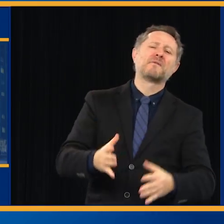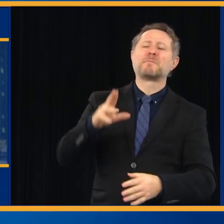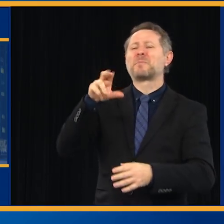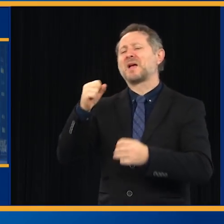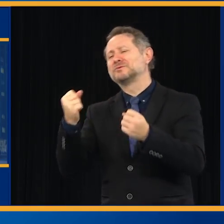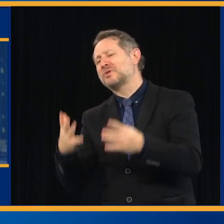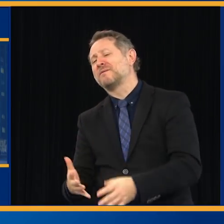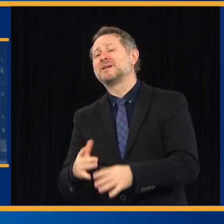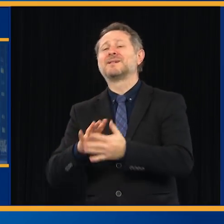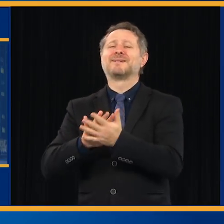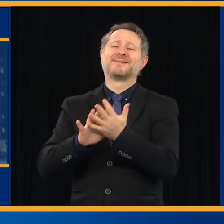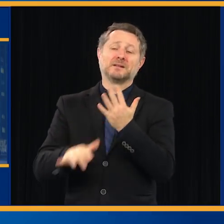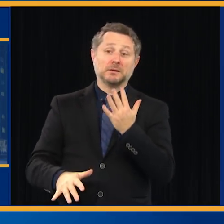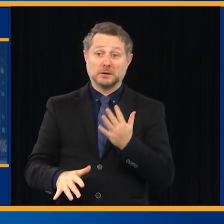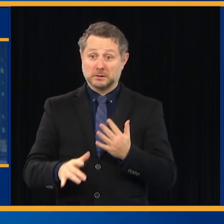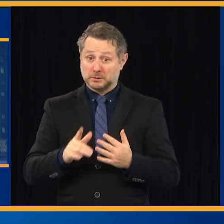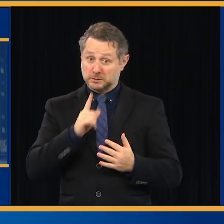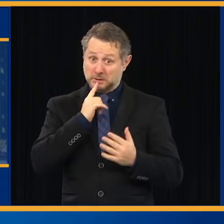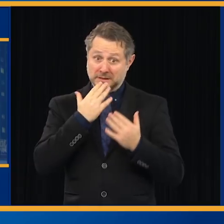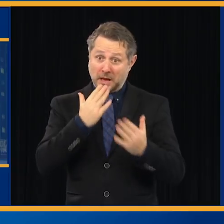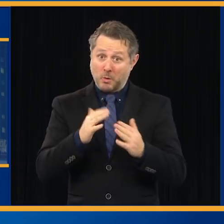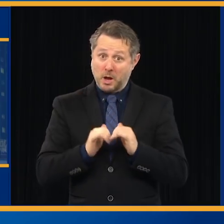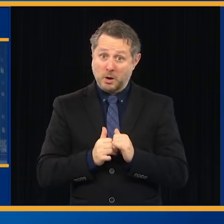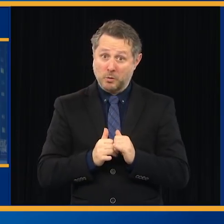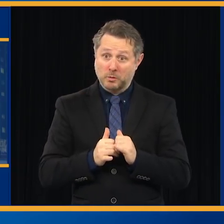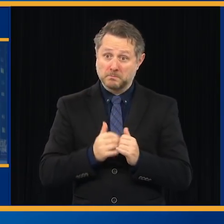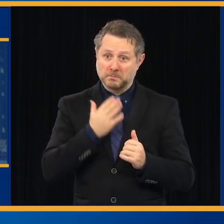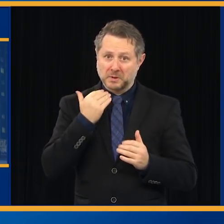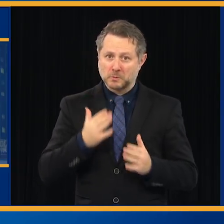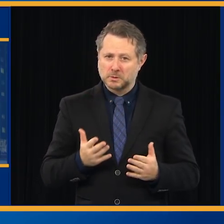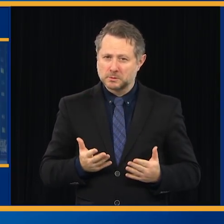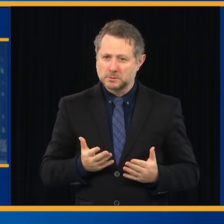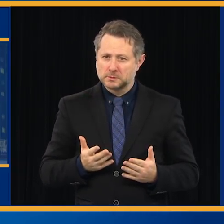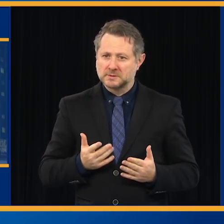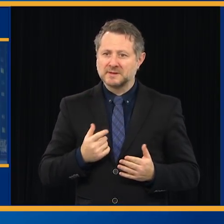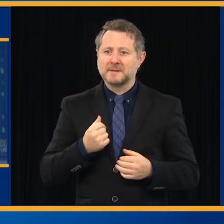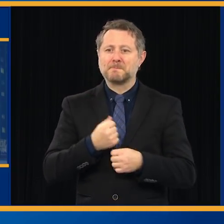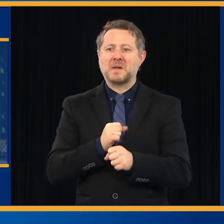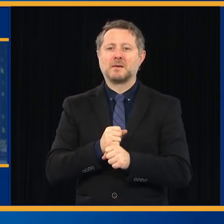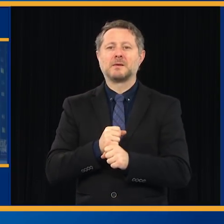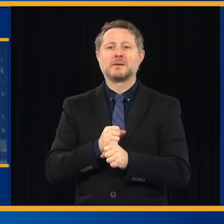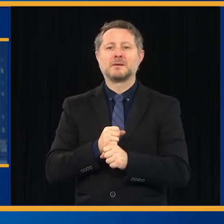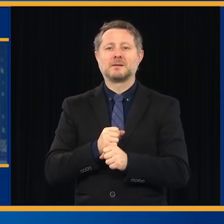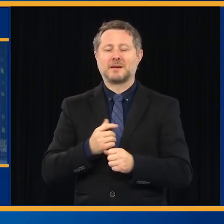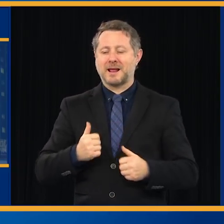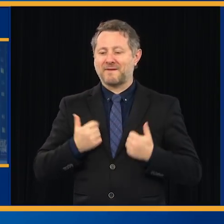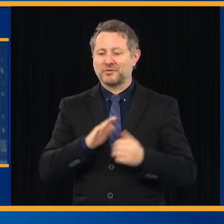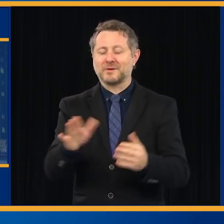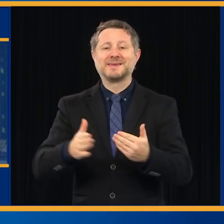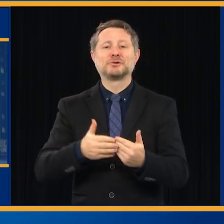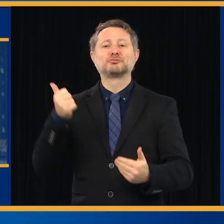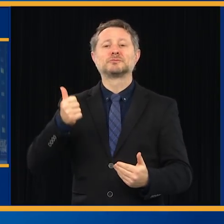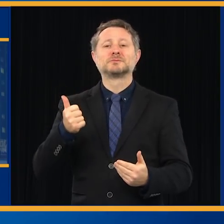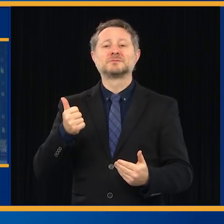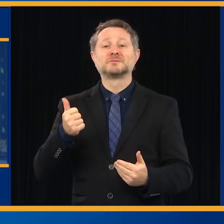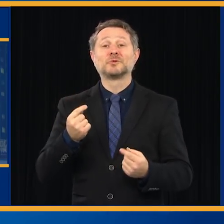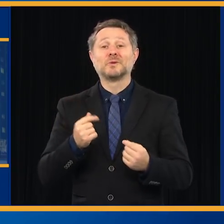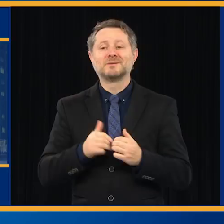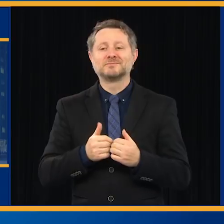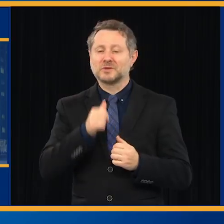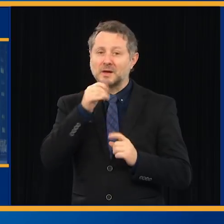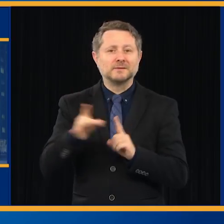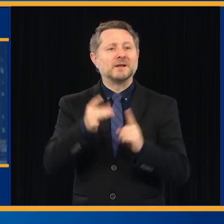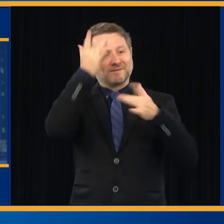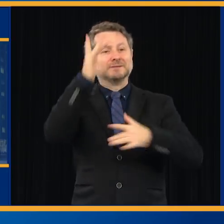say thank you, make their life easier by not getting sick and not